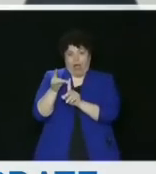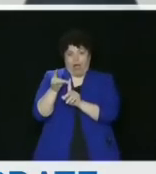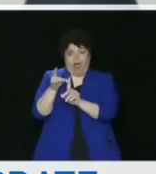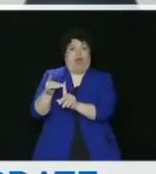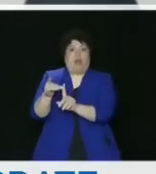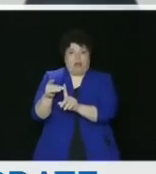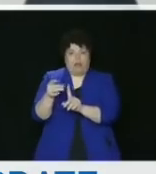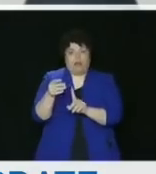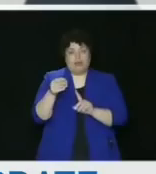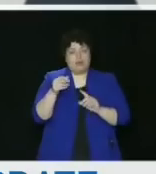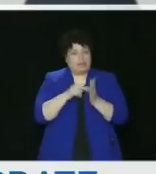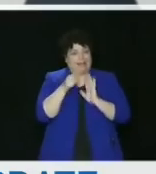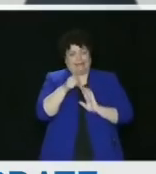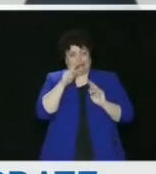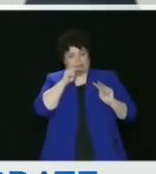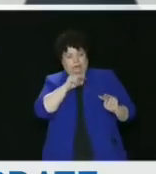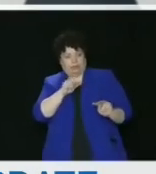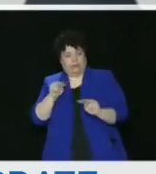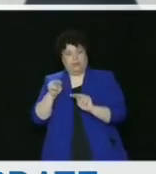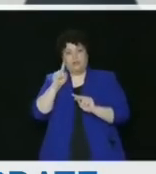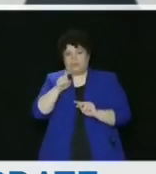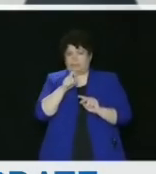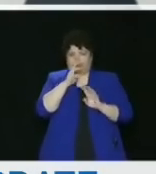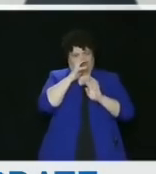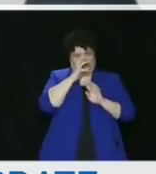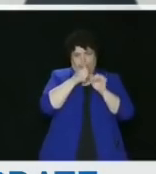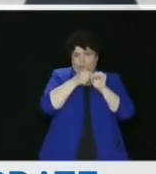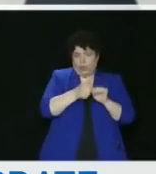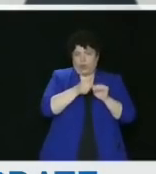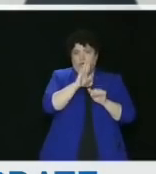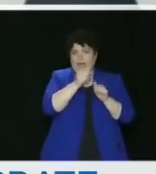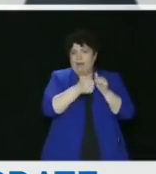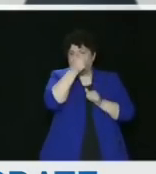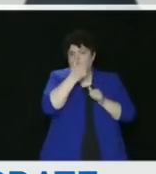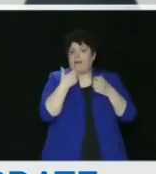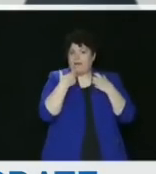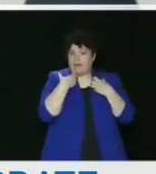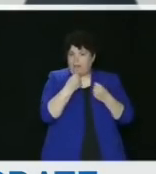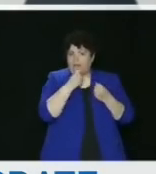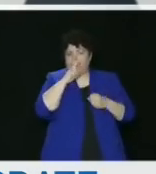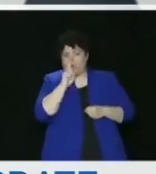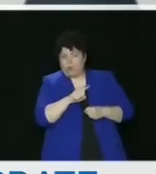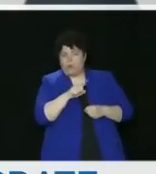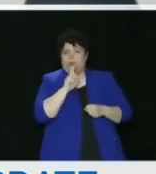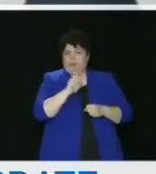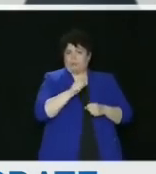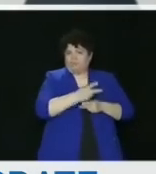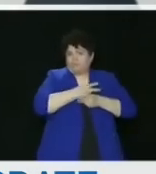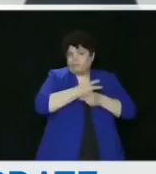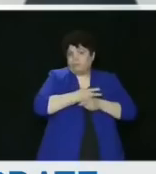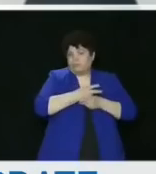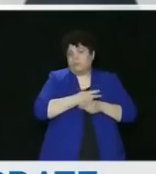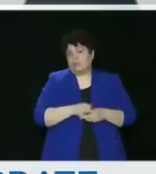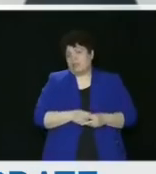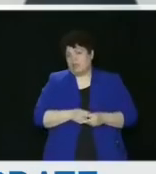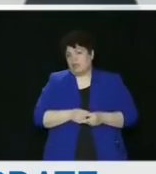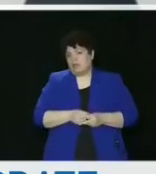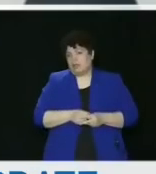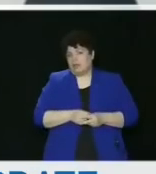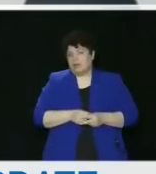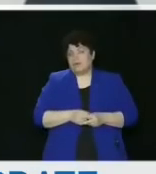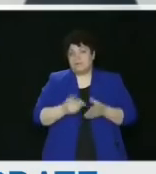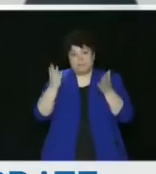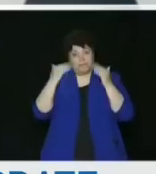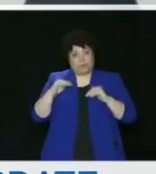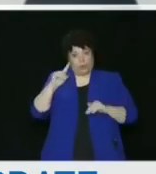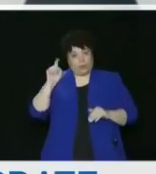followed, and they have to continue with all the public health measures and individual practices. Thank you. As a follow-up,